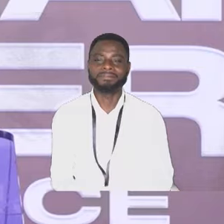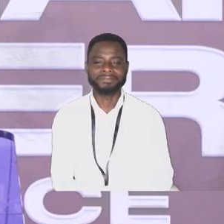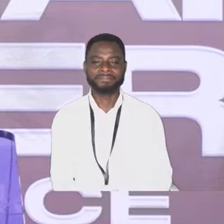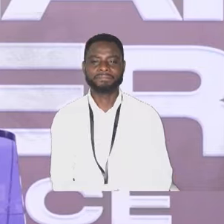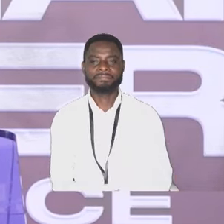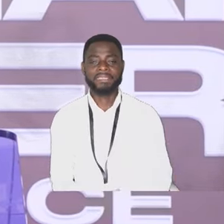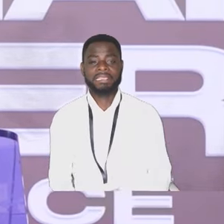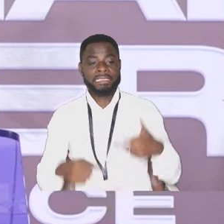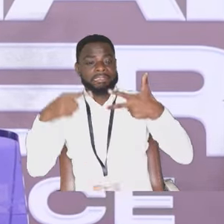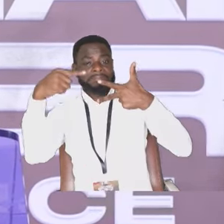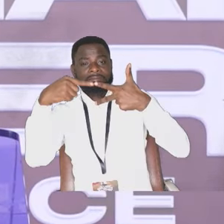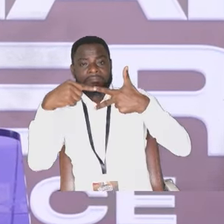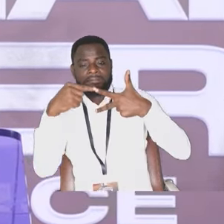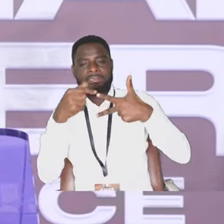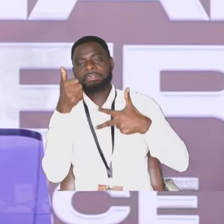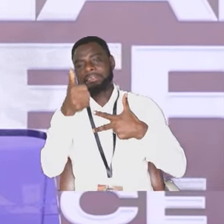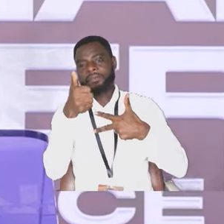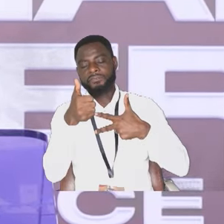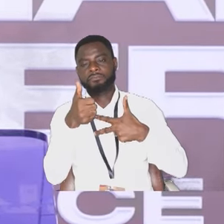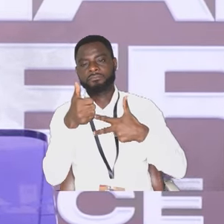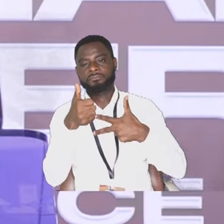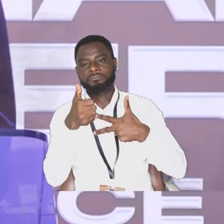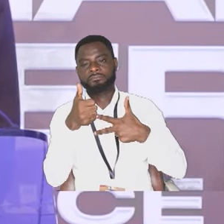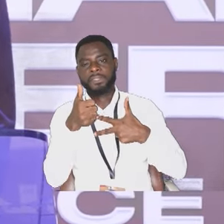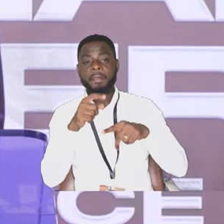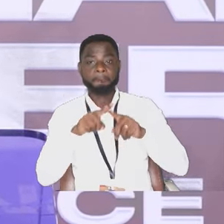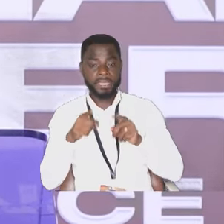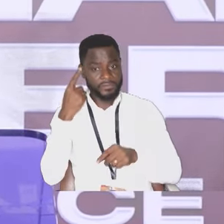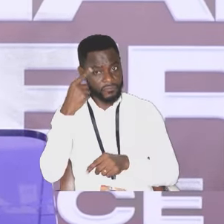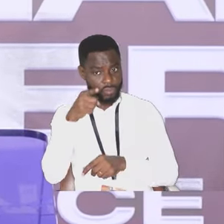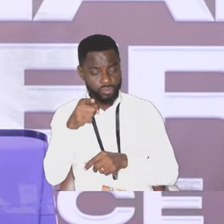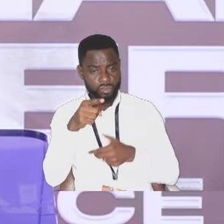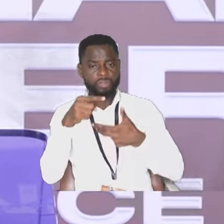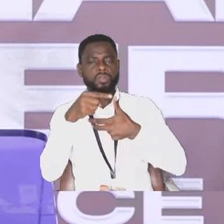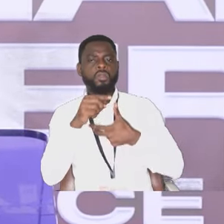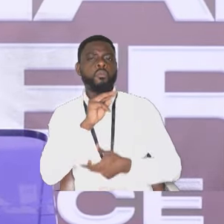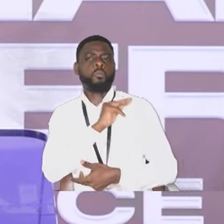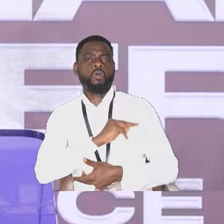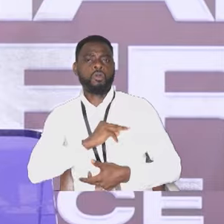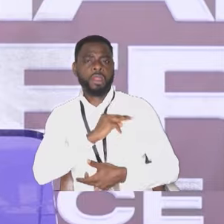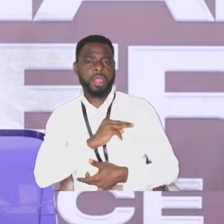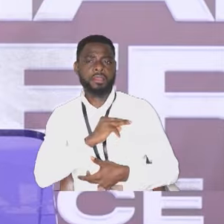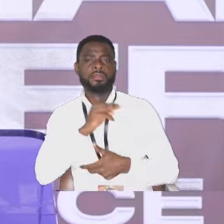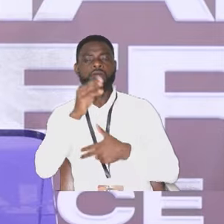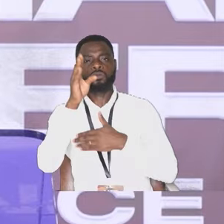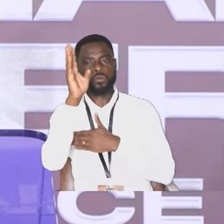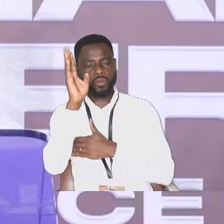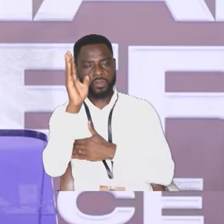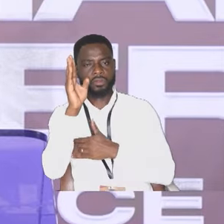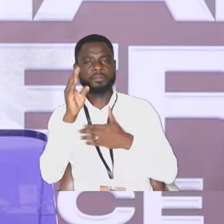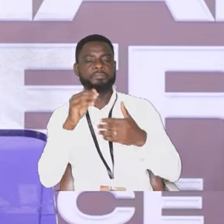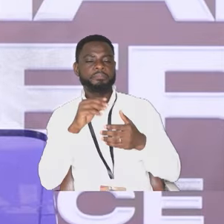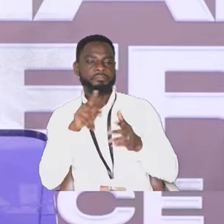in the center. But for you, moral core principle. Serving God in